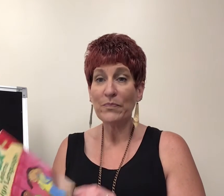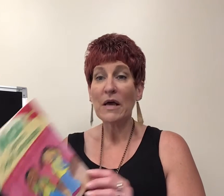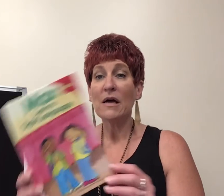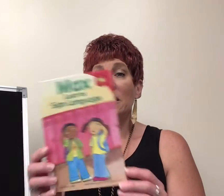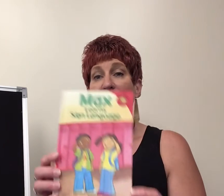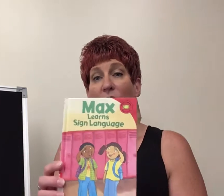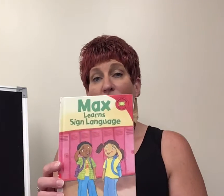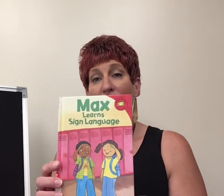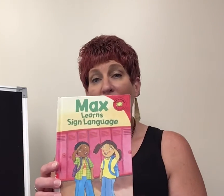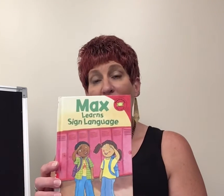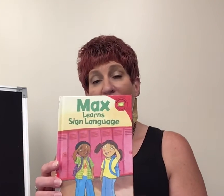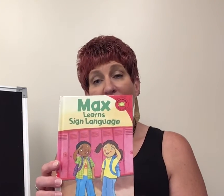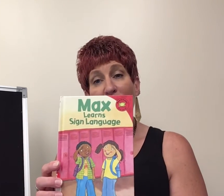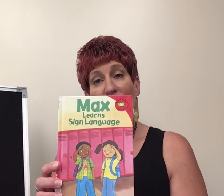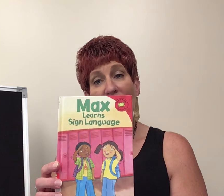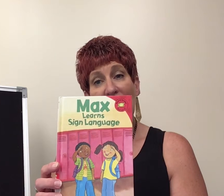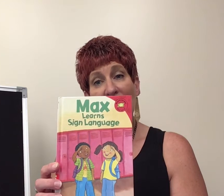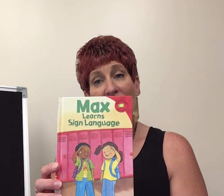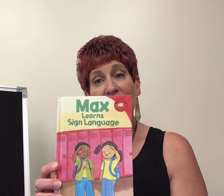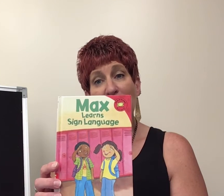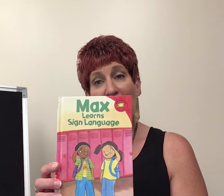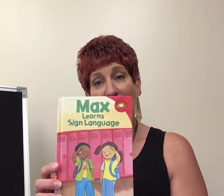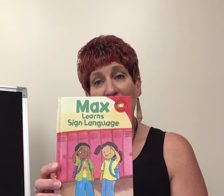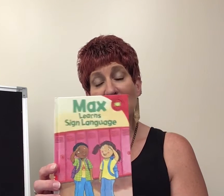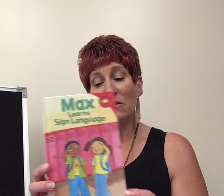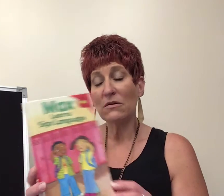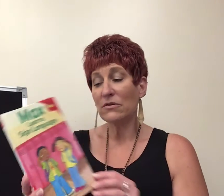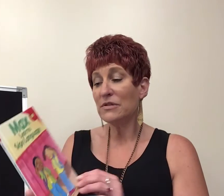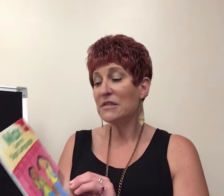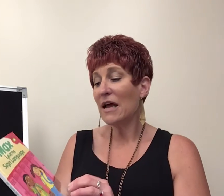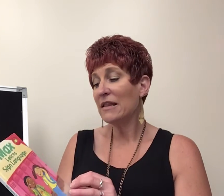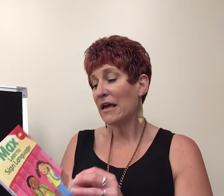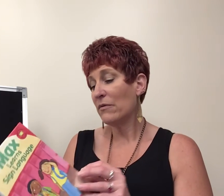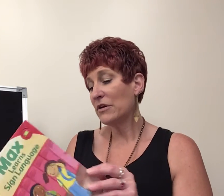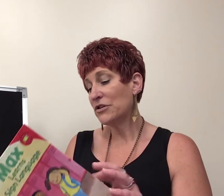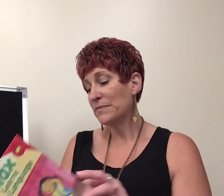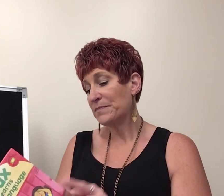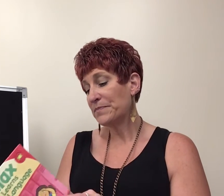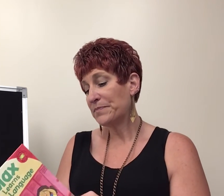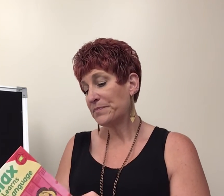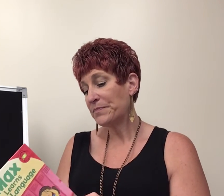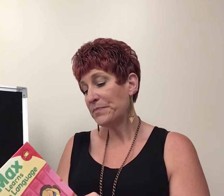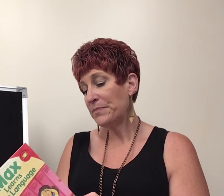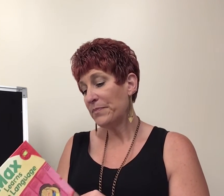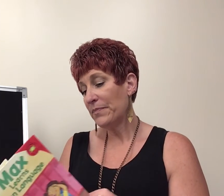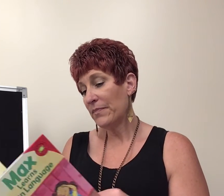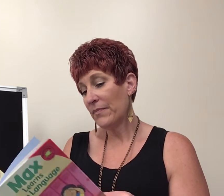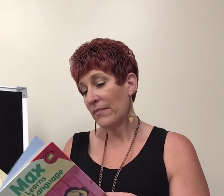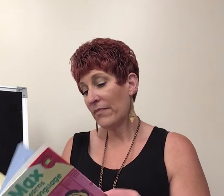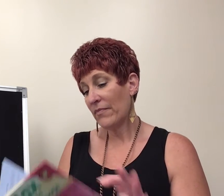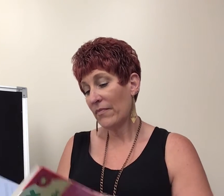Cole. So the name of this book again is Max Learns Sign Language.